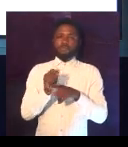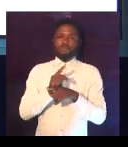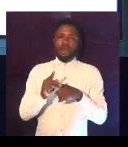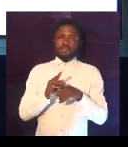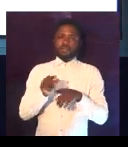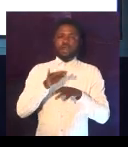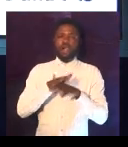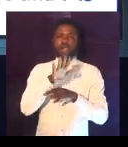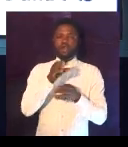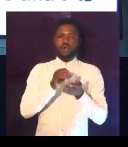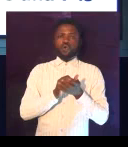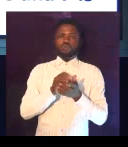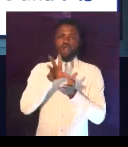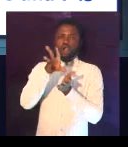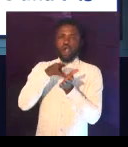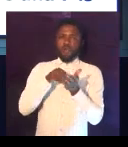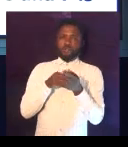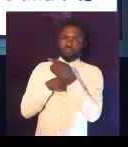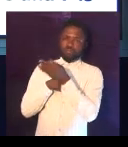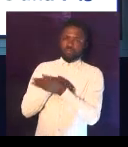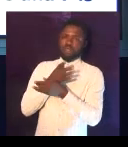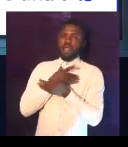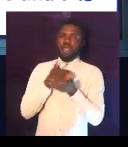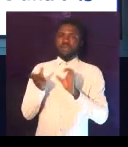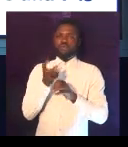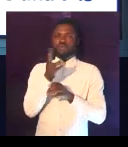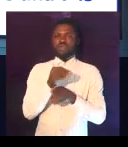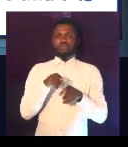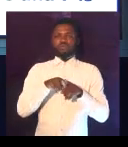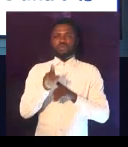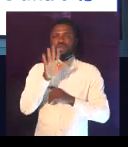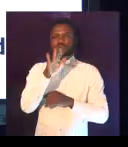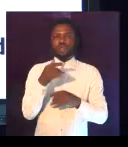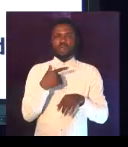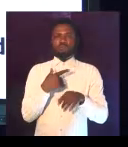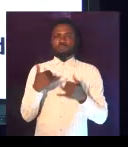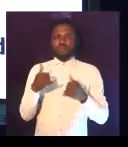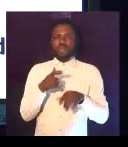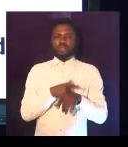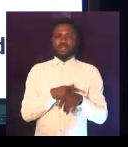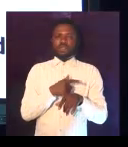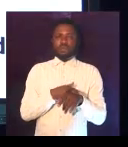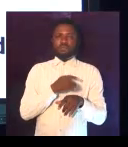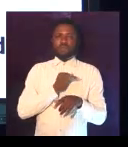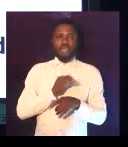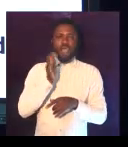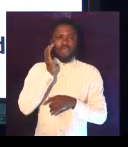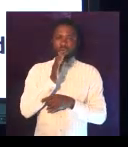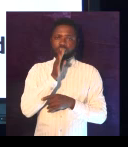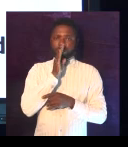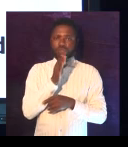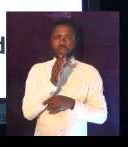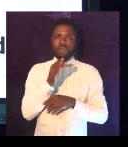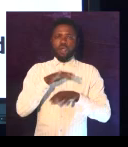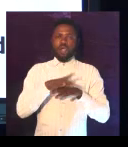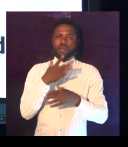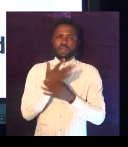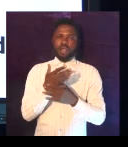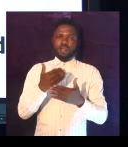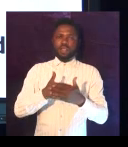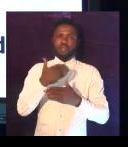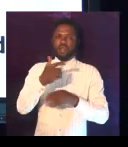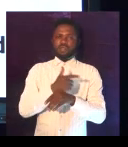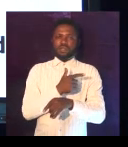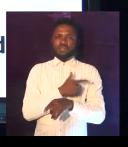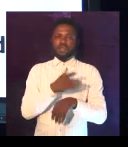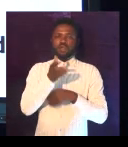you to practice on your own. Copy this and do them during your leisure, and I will be on hand in the next